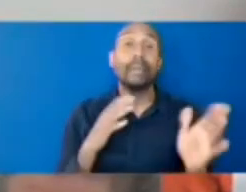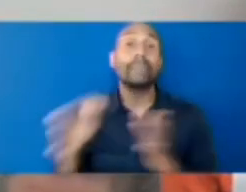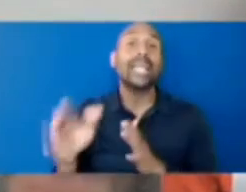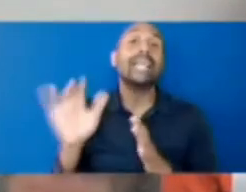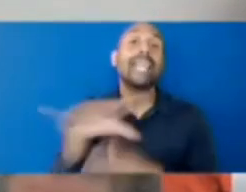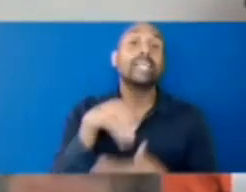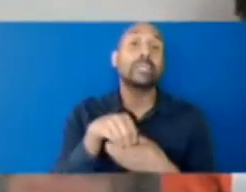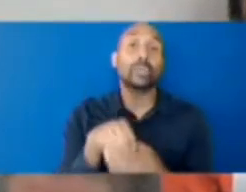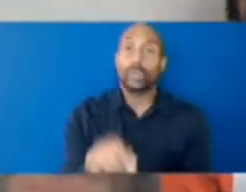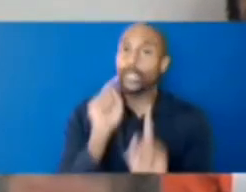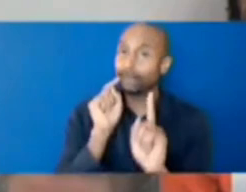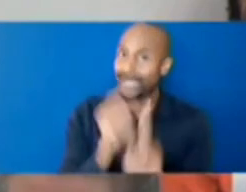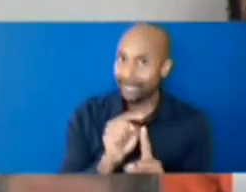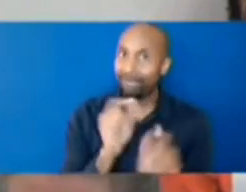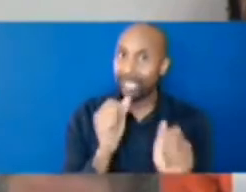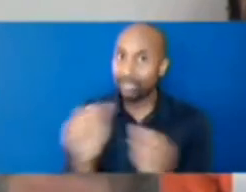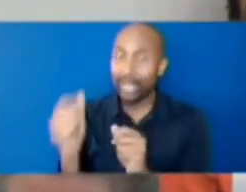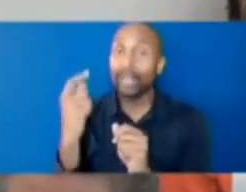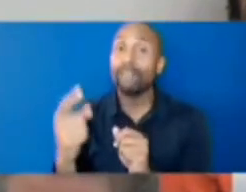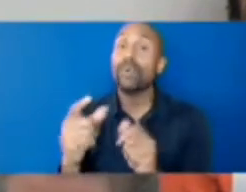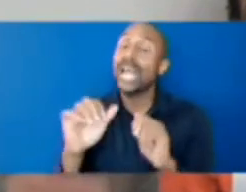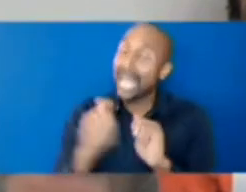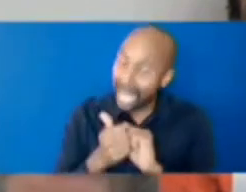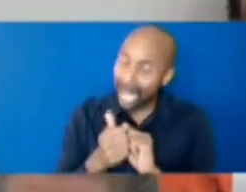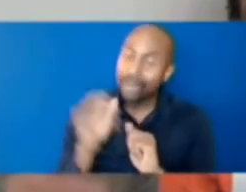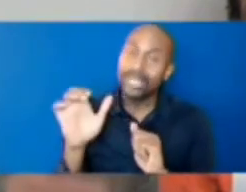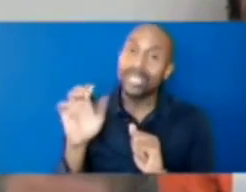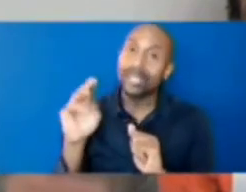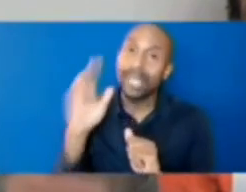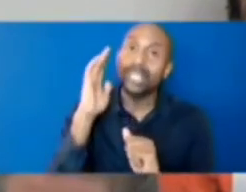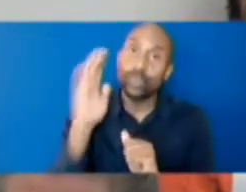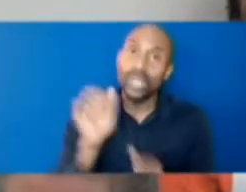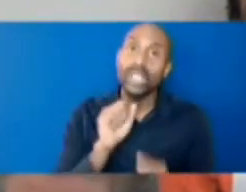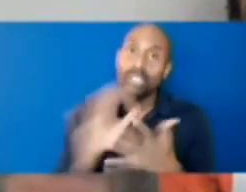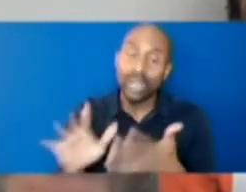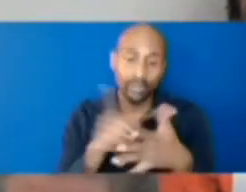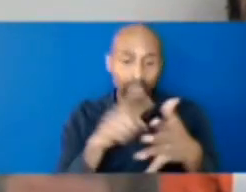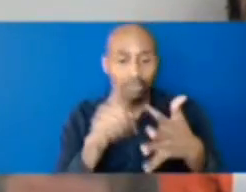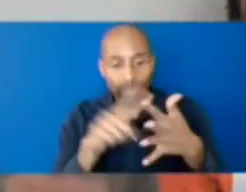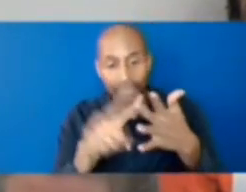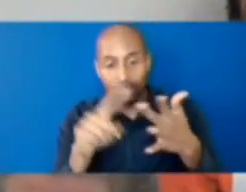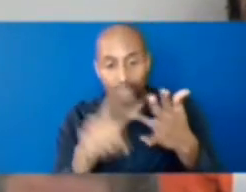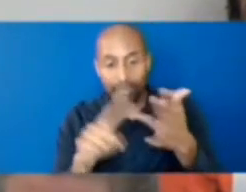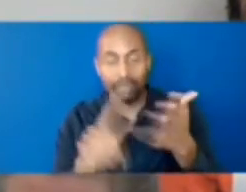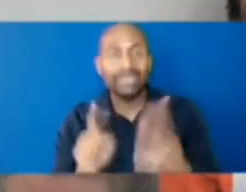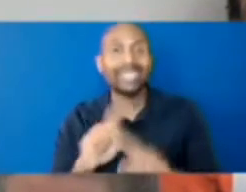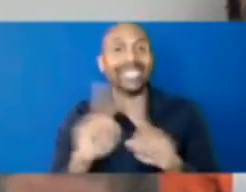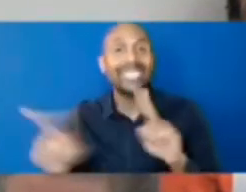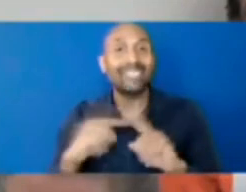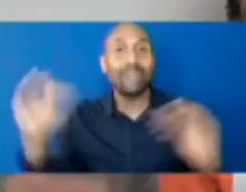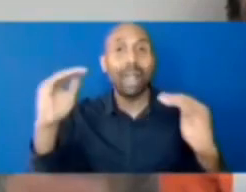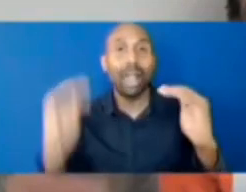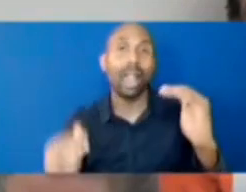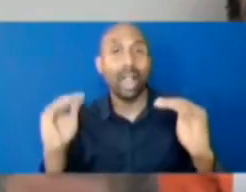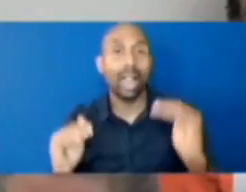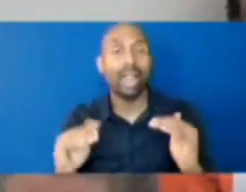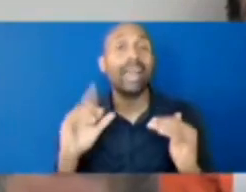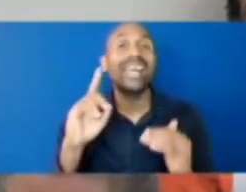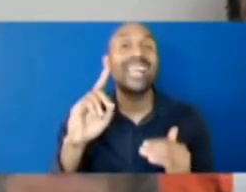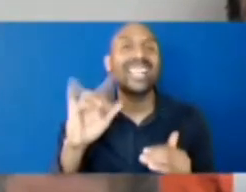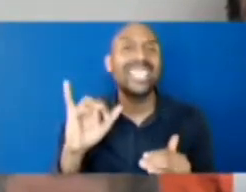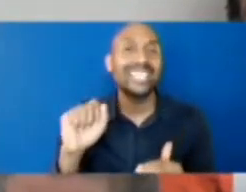how CMS will address the issues of disparities shown in your data. We have received updates on